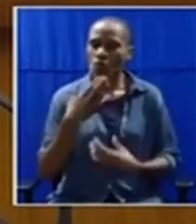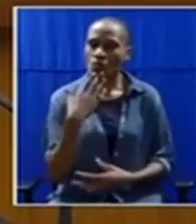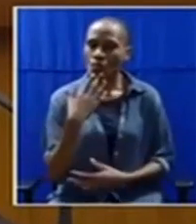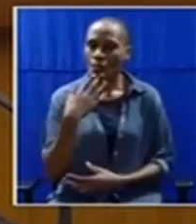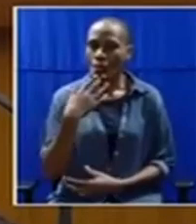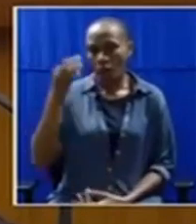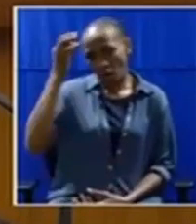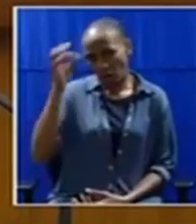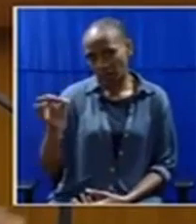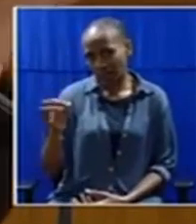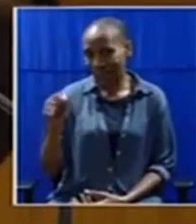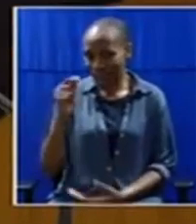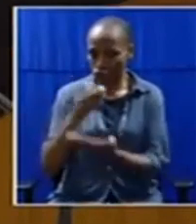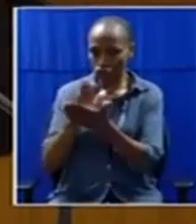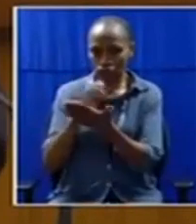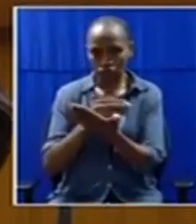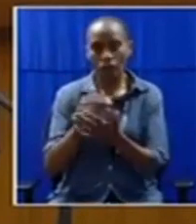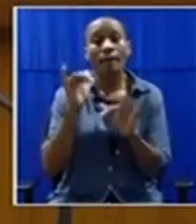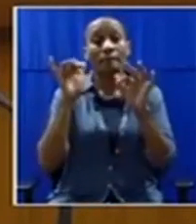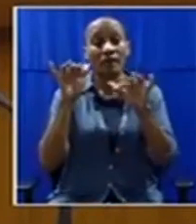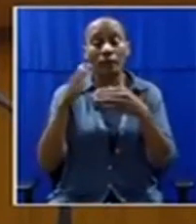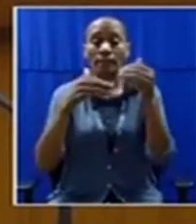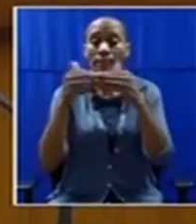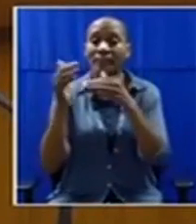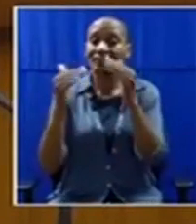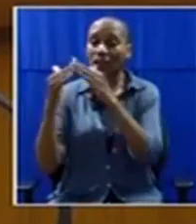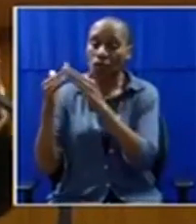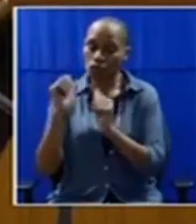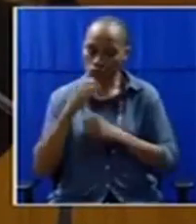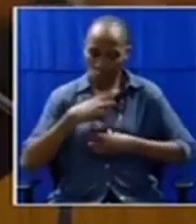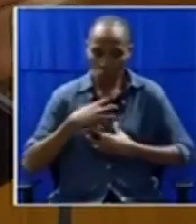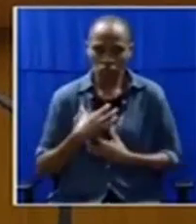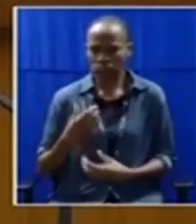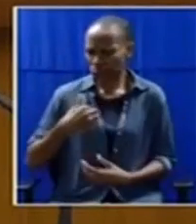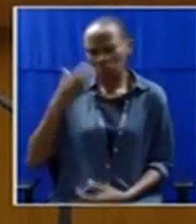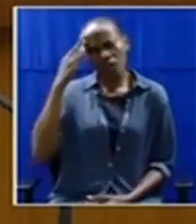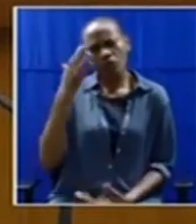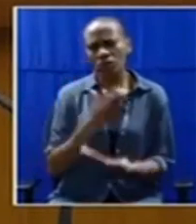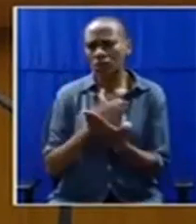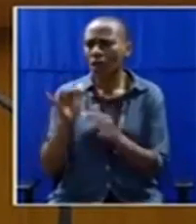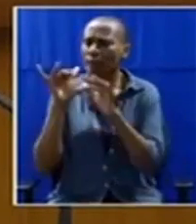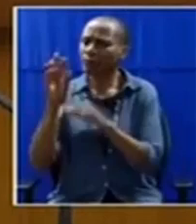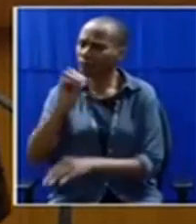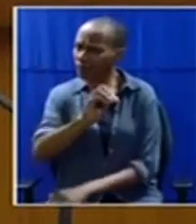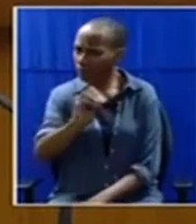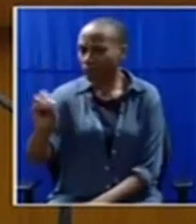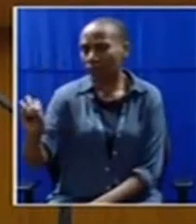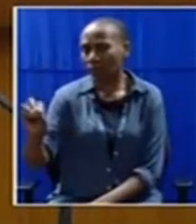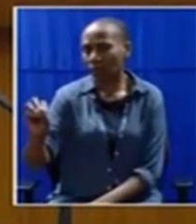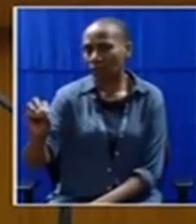njengoba sathi ukuthi kunebantu labahleti emaplazini emhlabeni lophethwe bantu ma